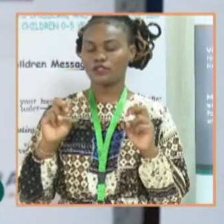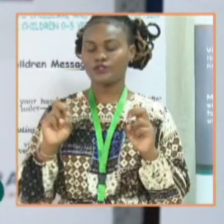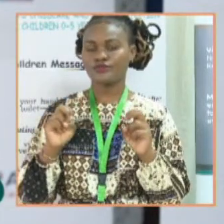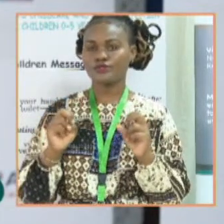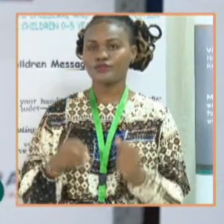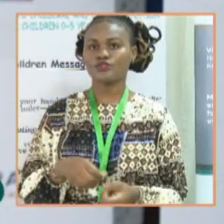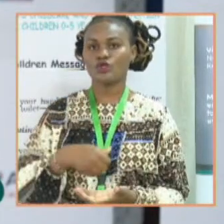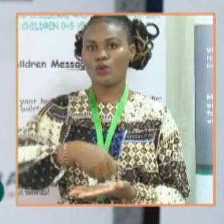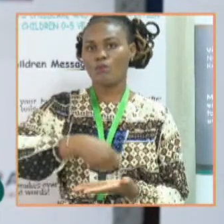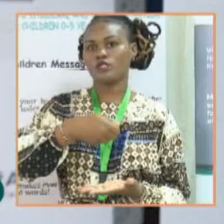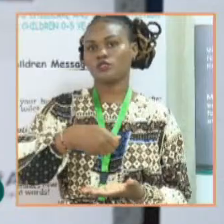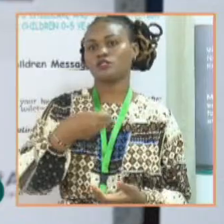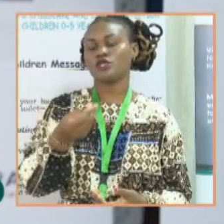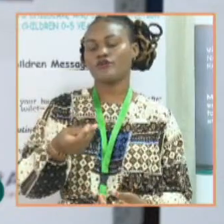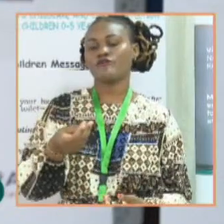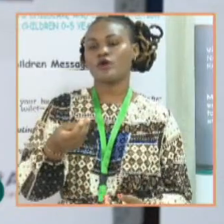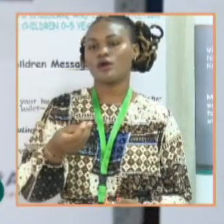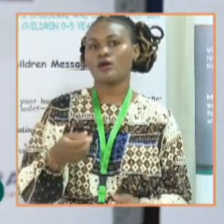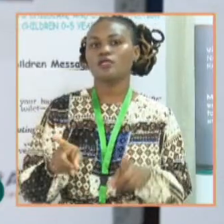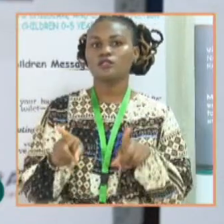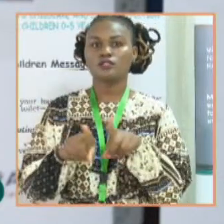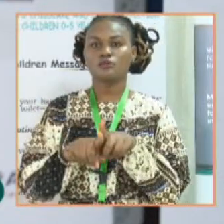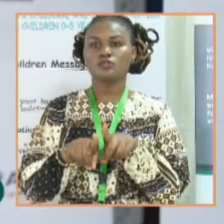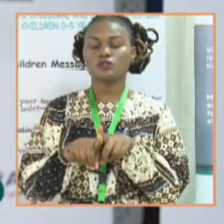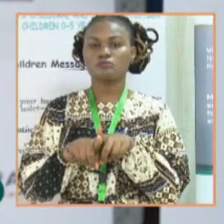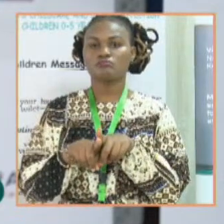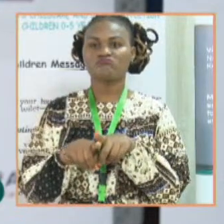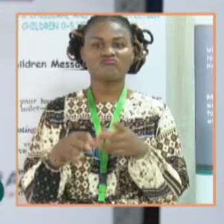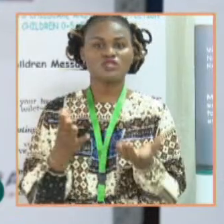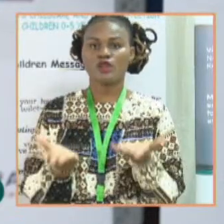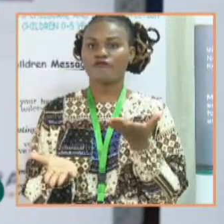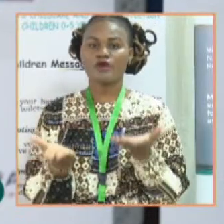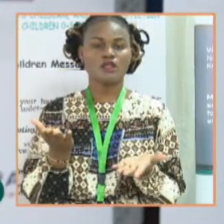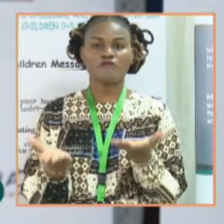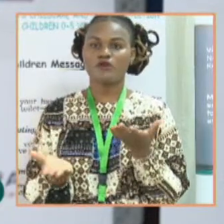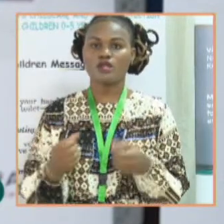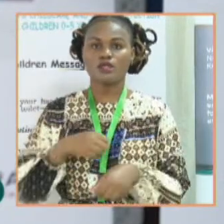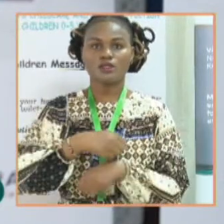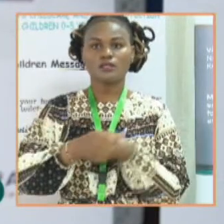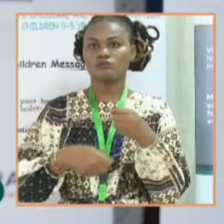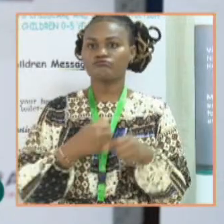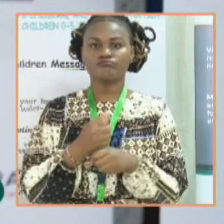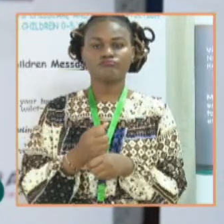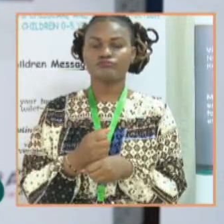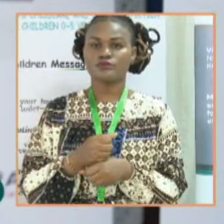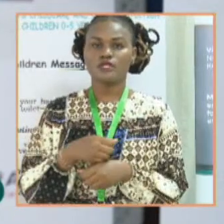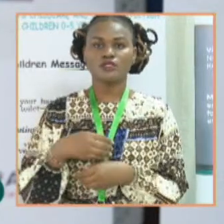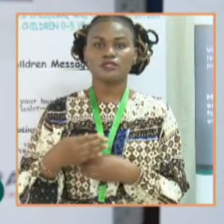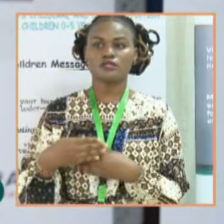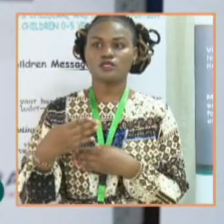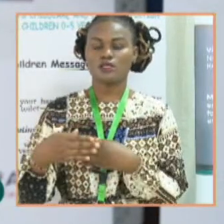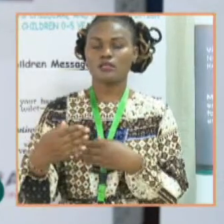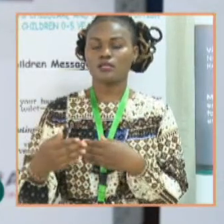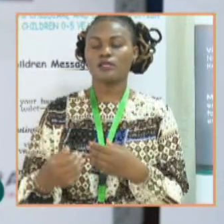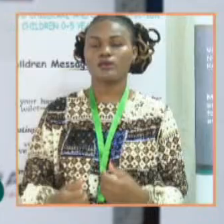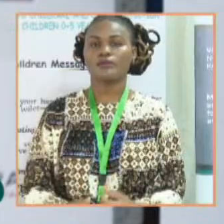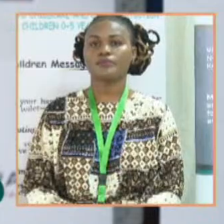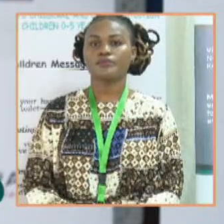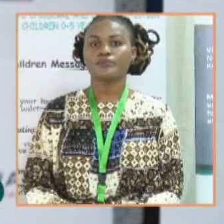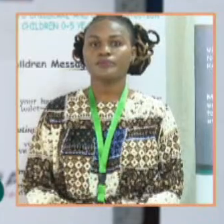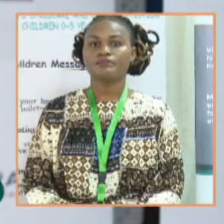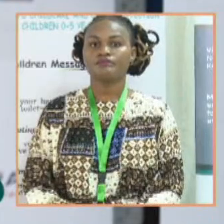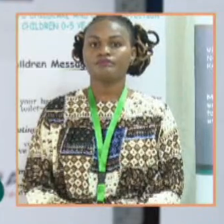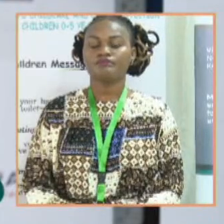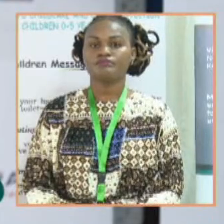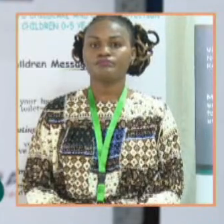allocation. Same scenario, fluctuations across the years, fluctuations across the counties. In